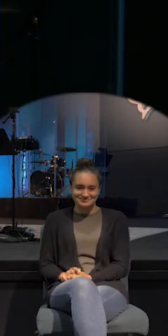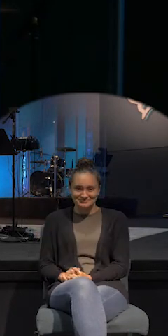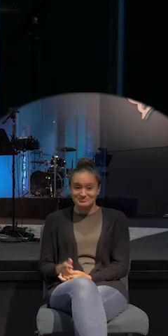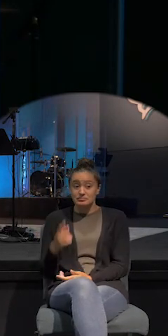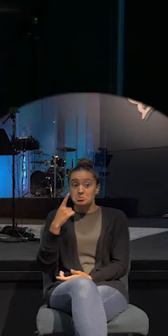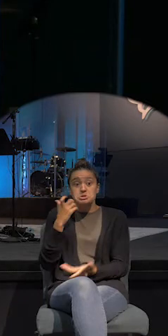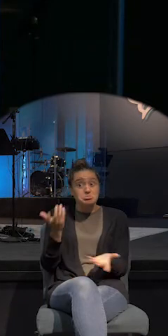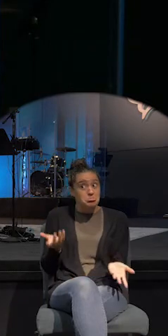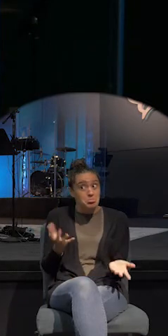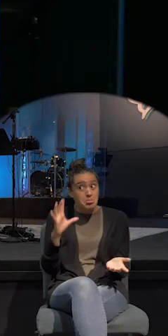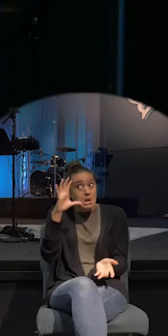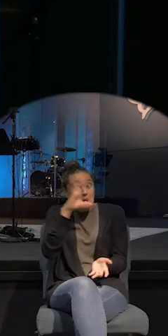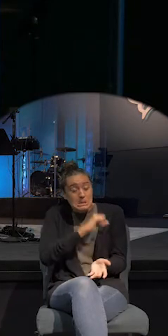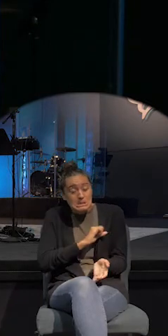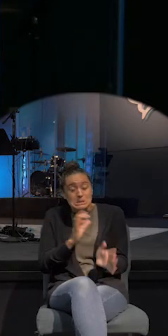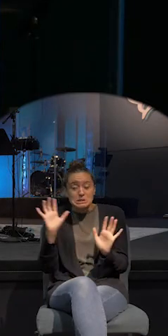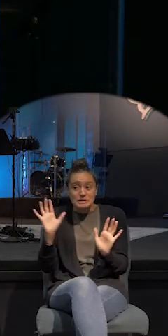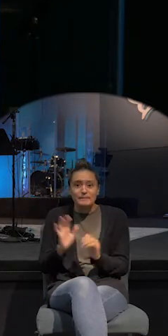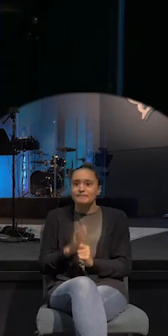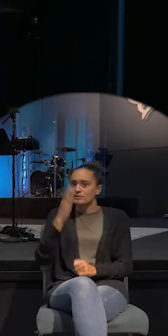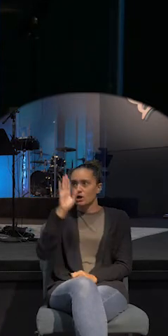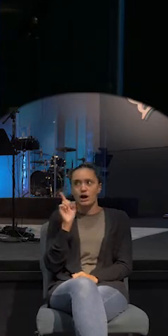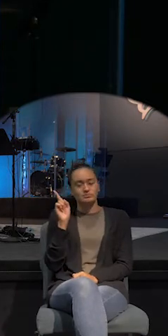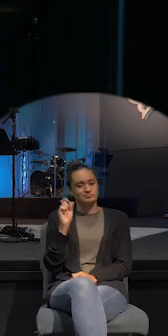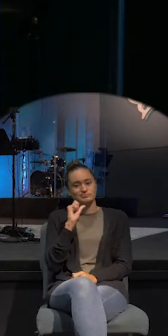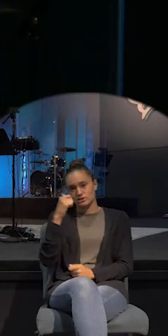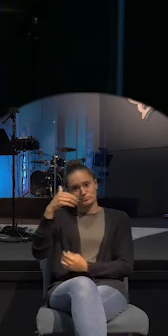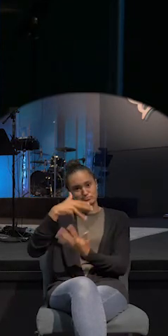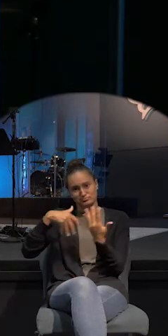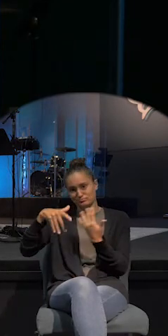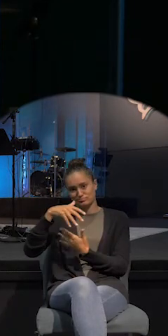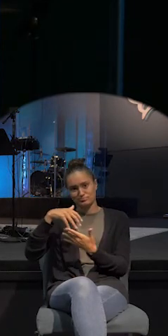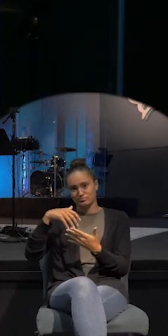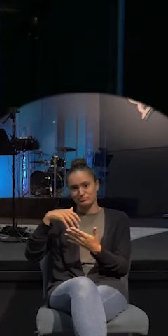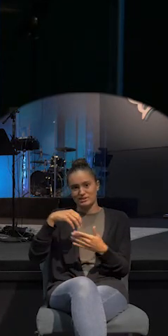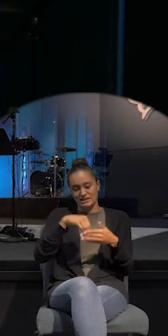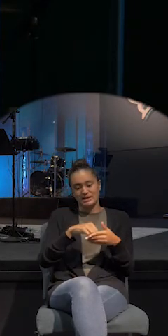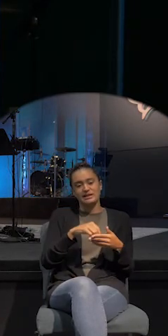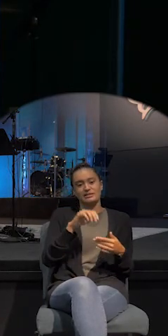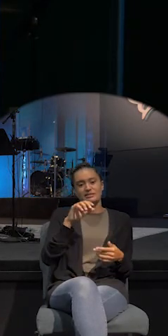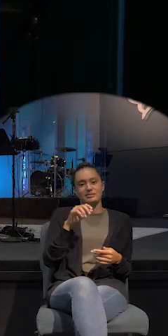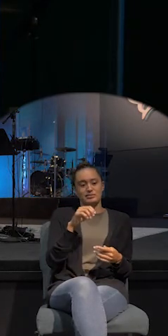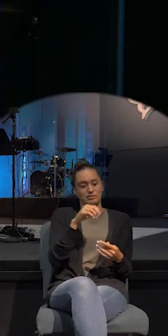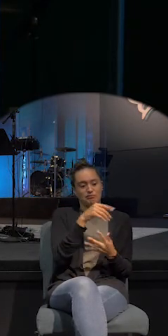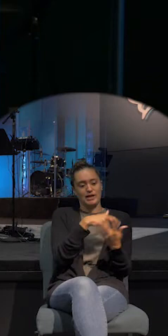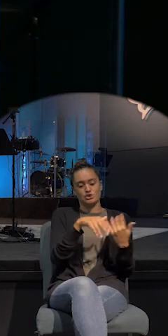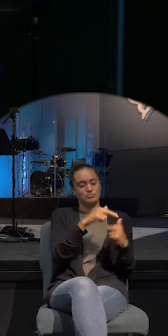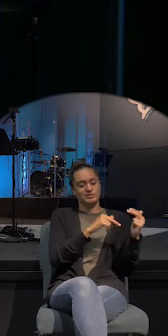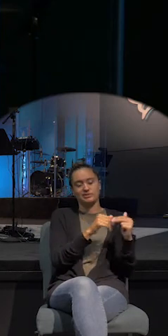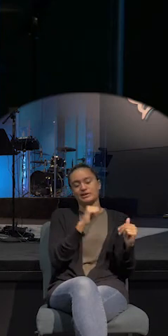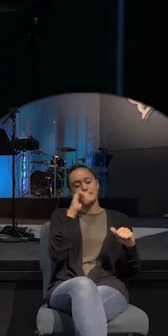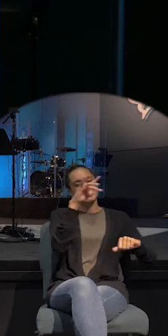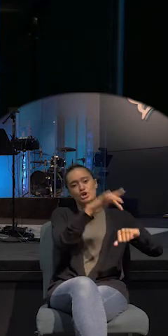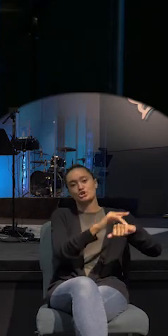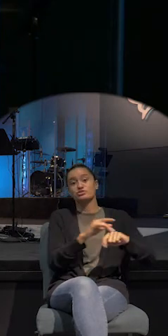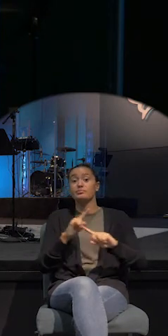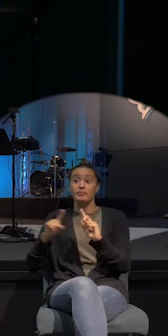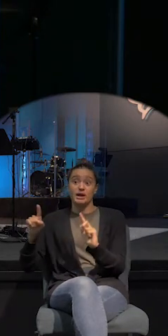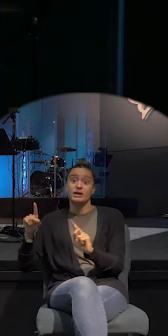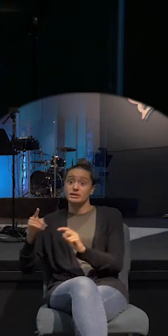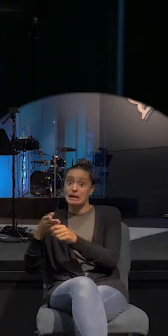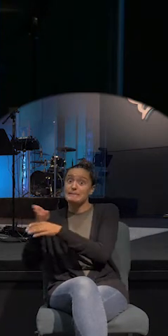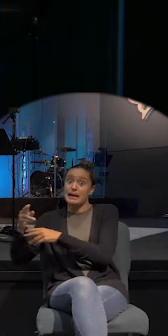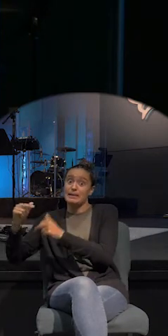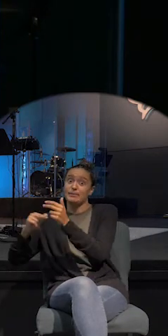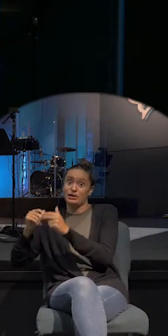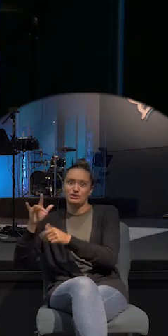because apparently God doesn't hang around in the fellowship hall. He hangs around in the sanctuary. And so